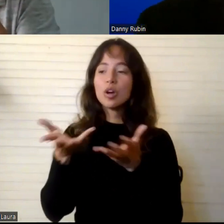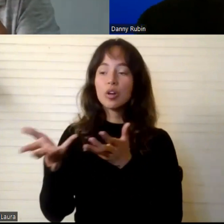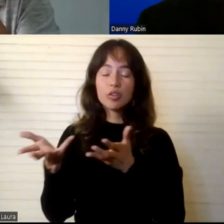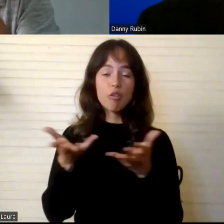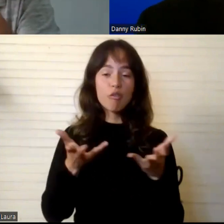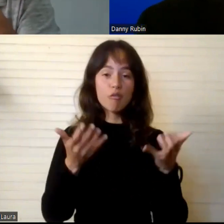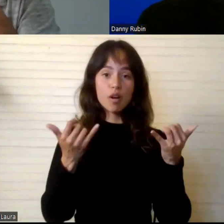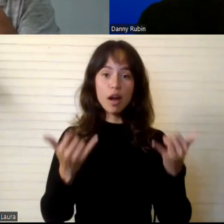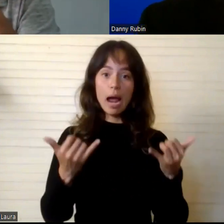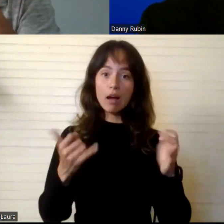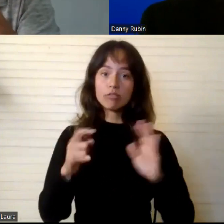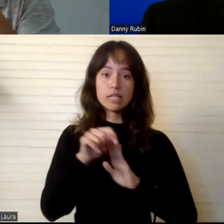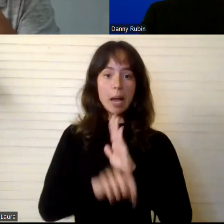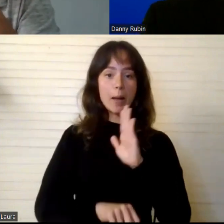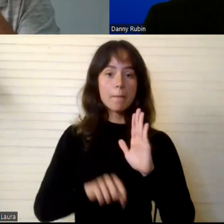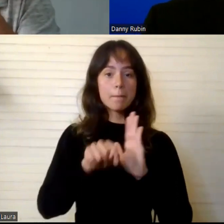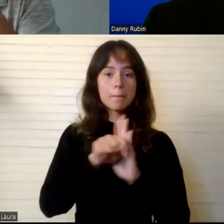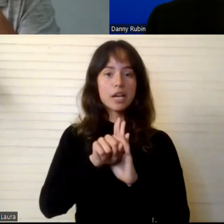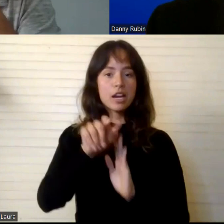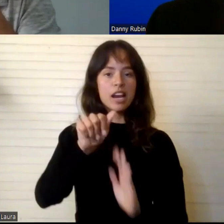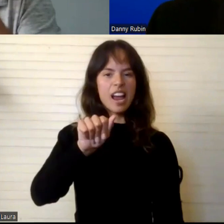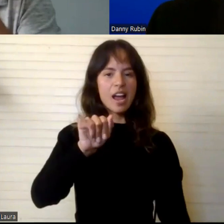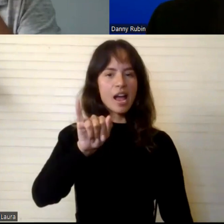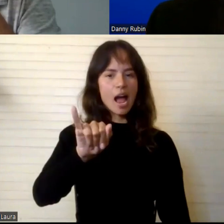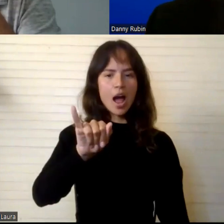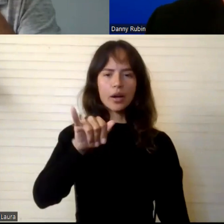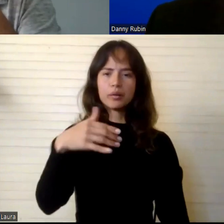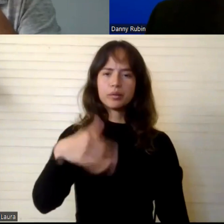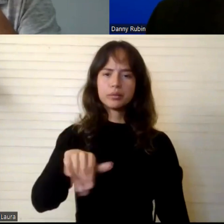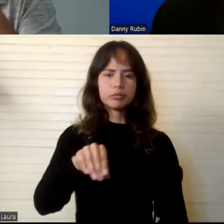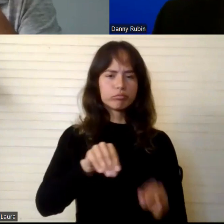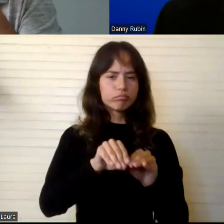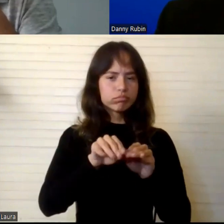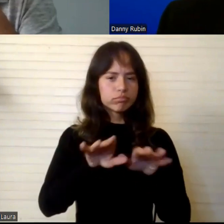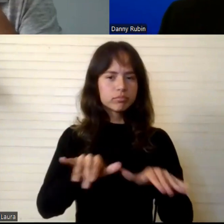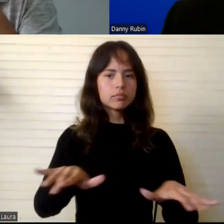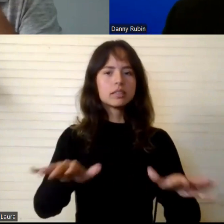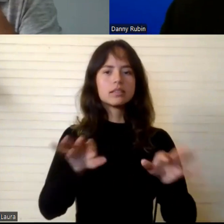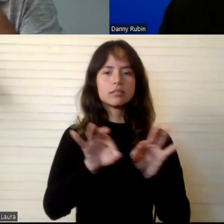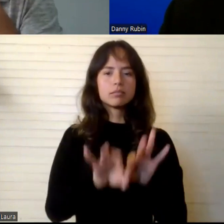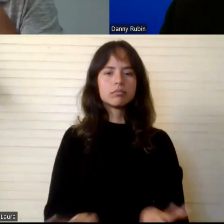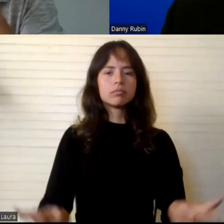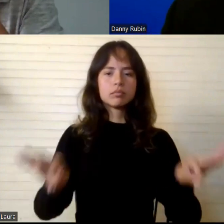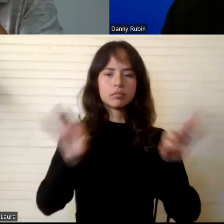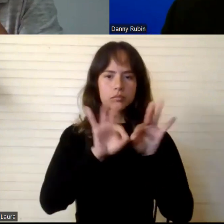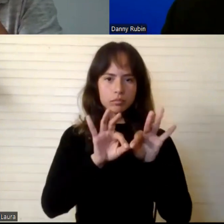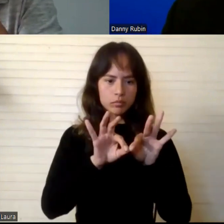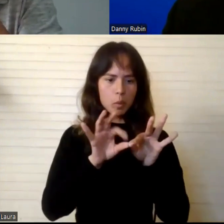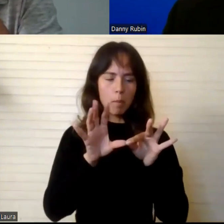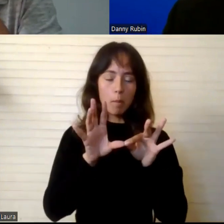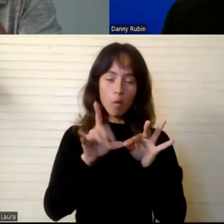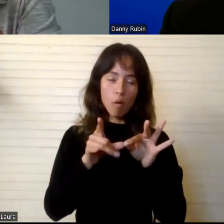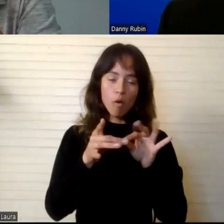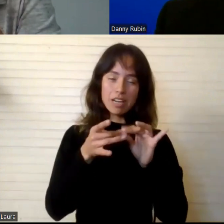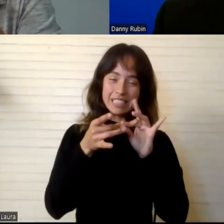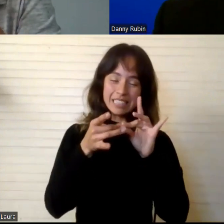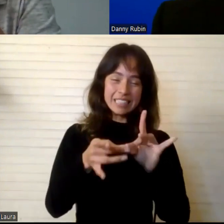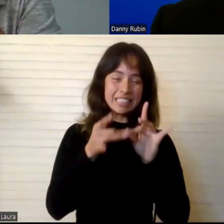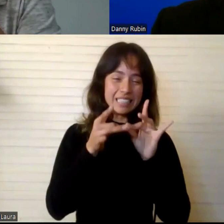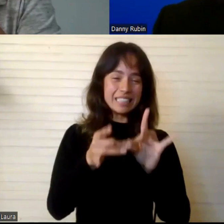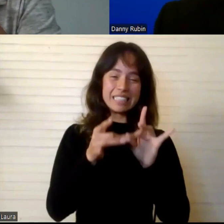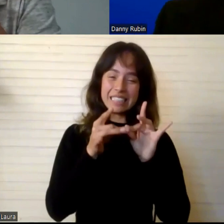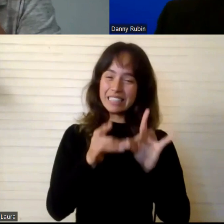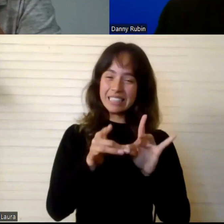will be automated, Mhm. it's possible that the relationship management will matter even more because